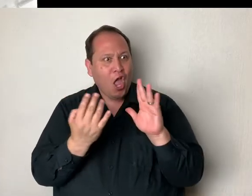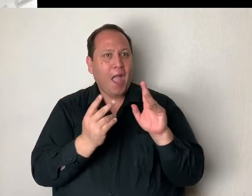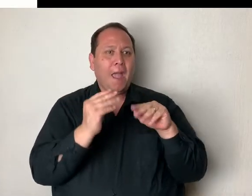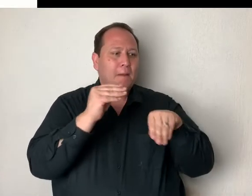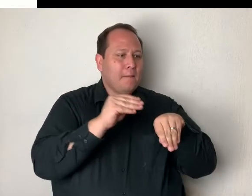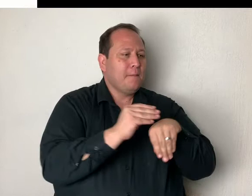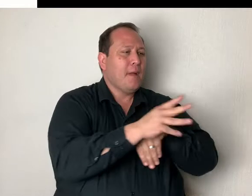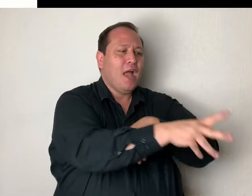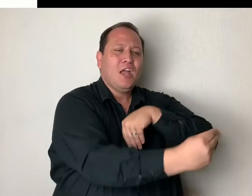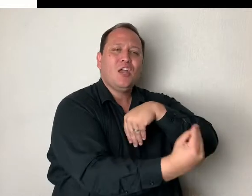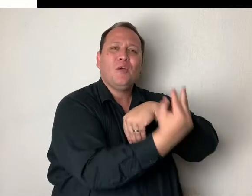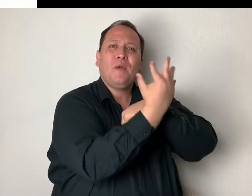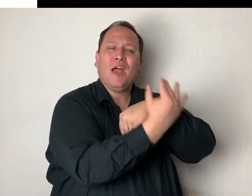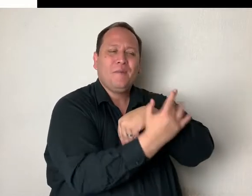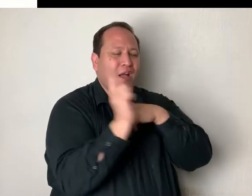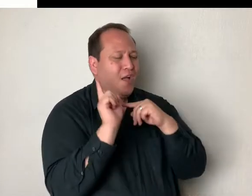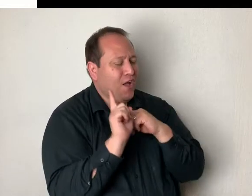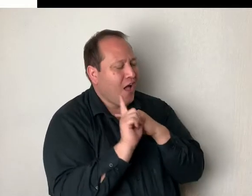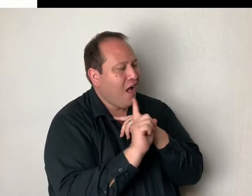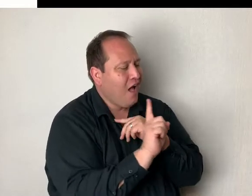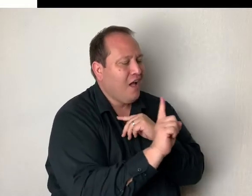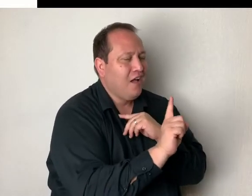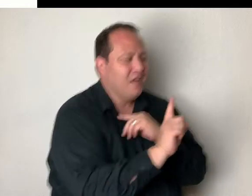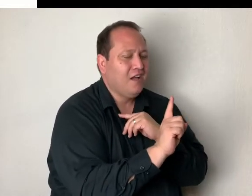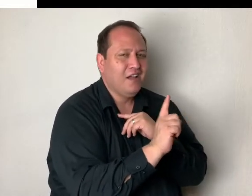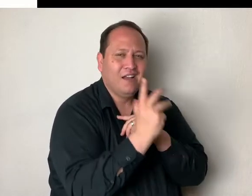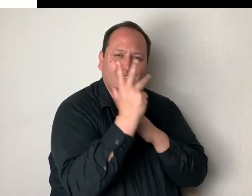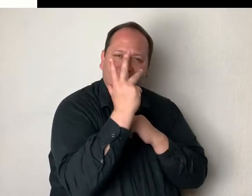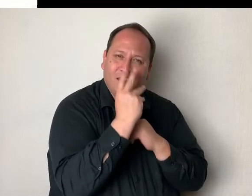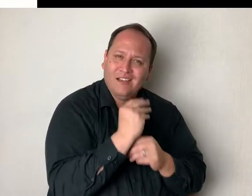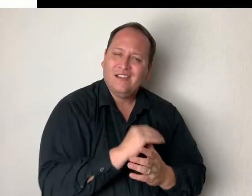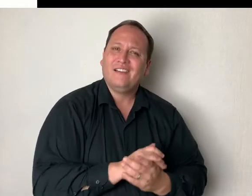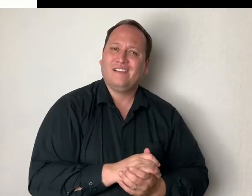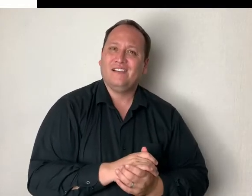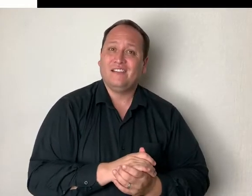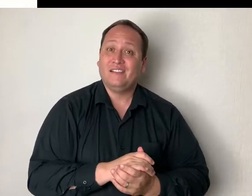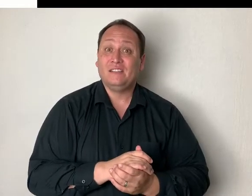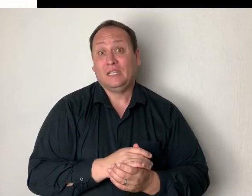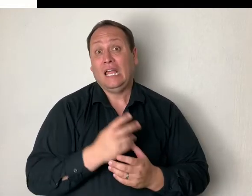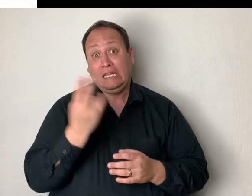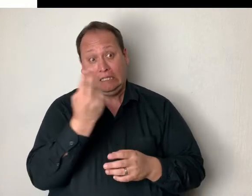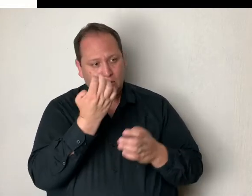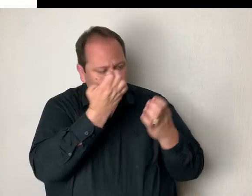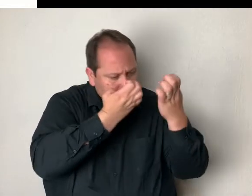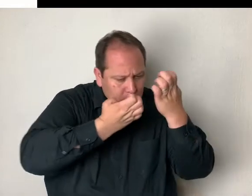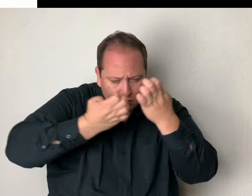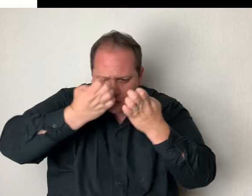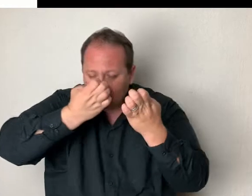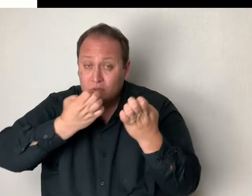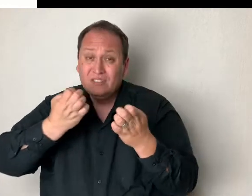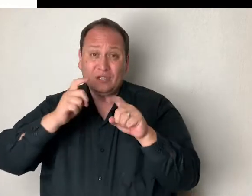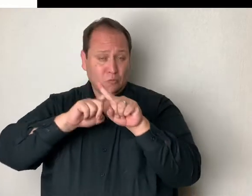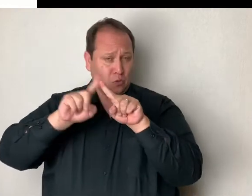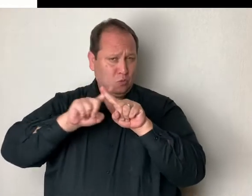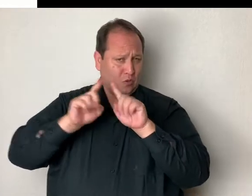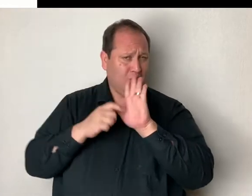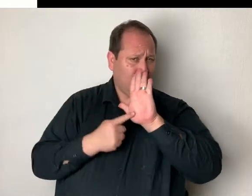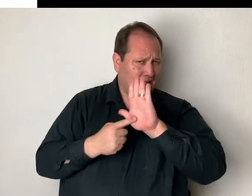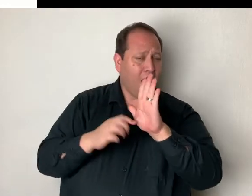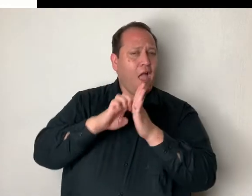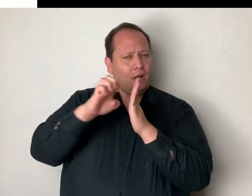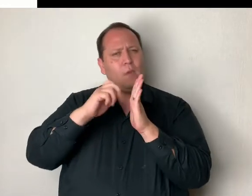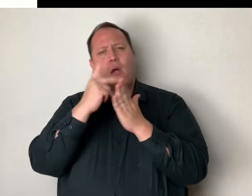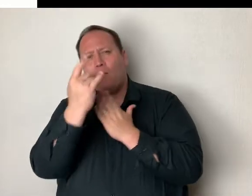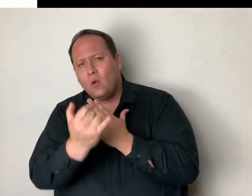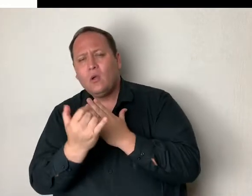Gorgeous. There's case studies we're studying. There's lots of good examples of projects and parks all over